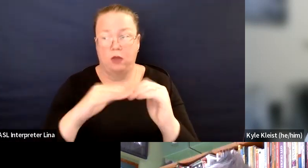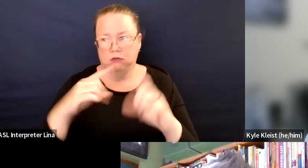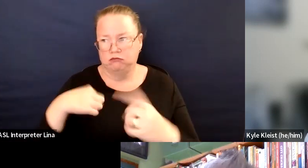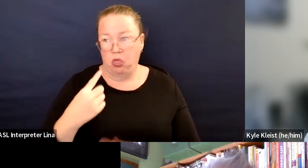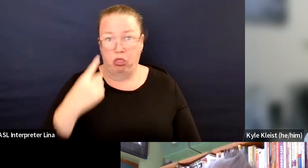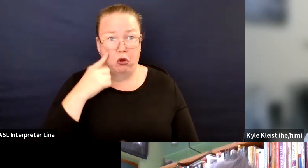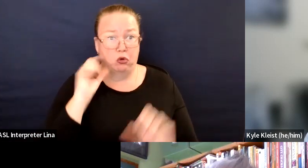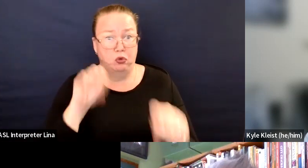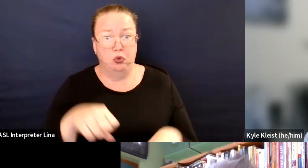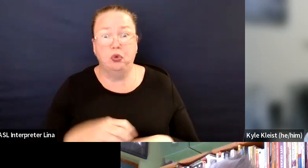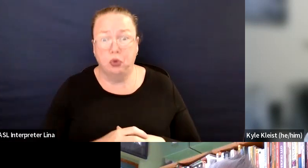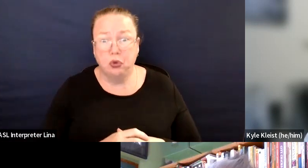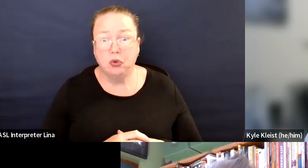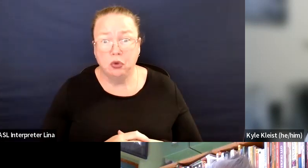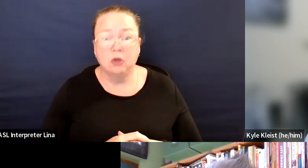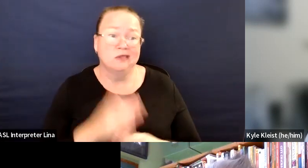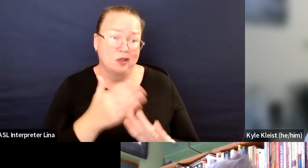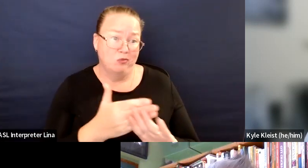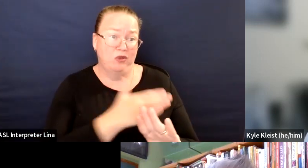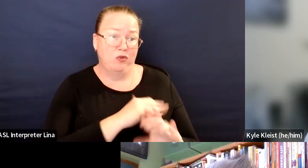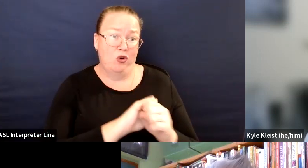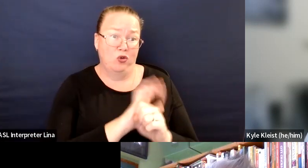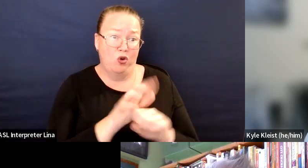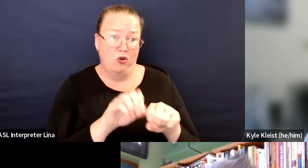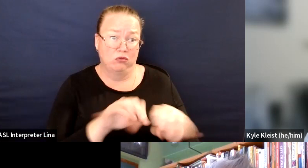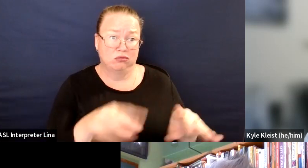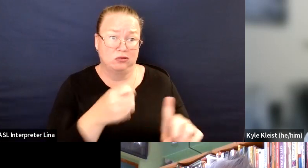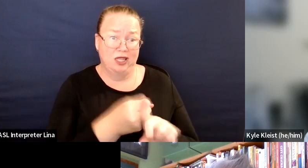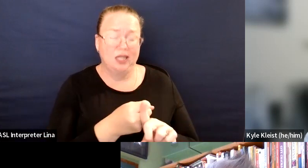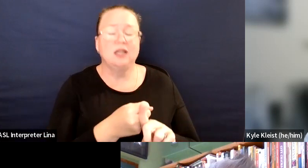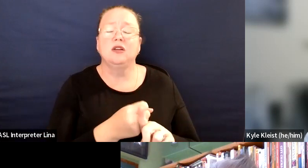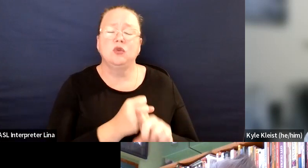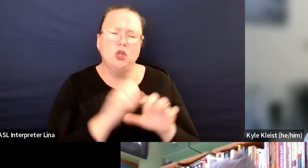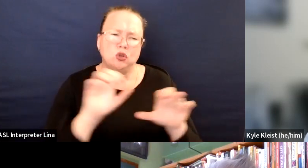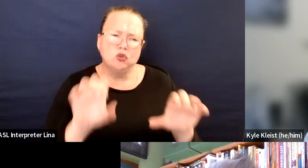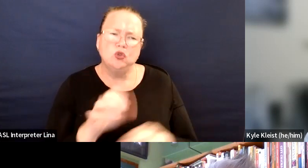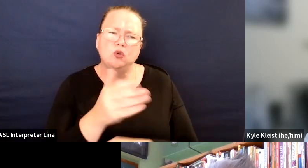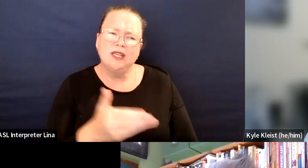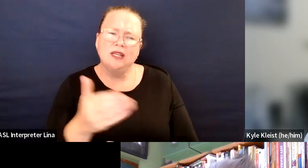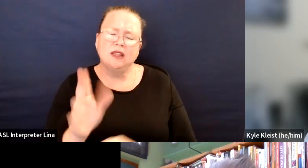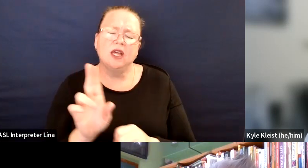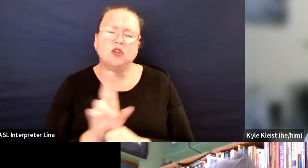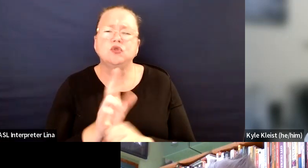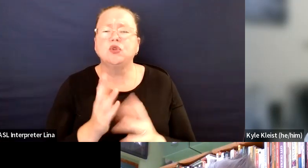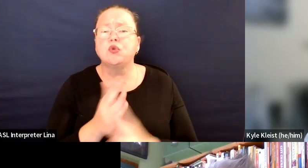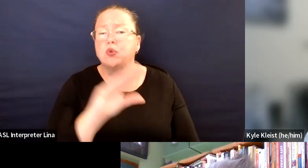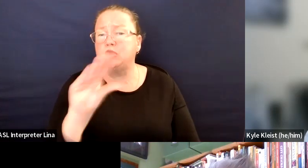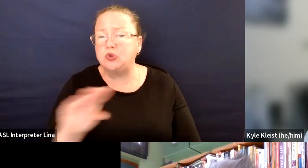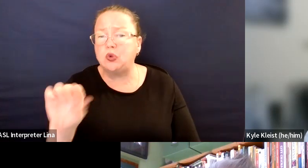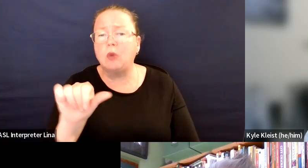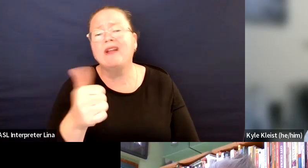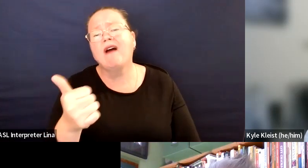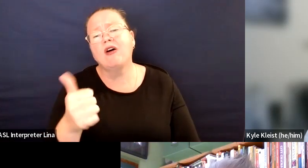possible prior to the pandemic with doing things using Zoom and other